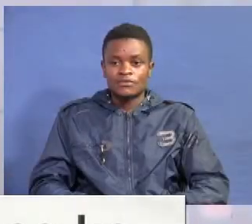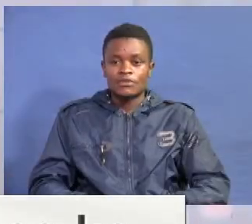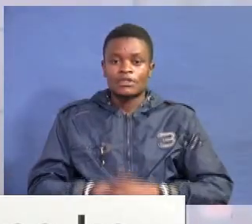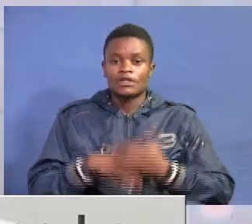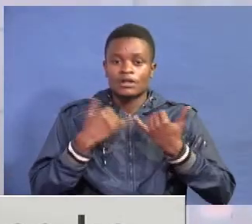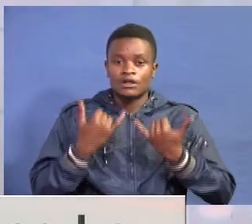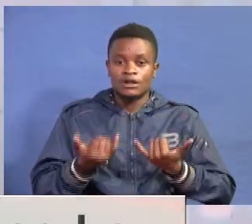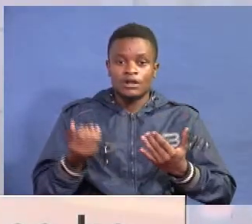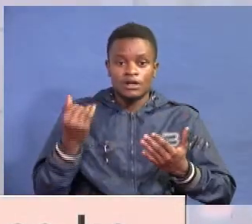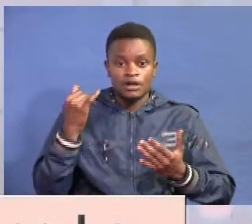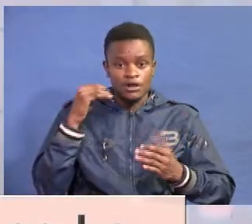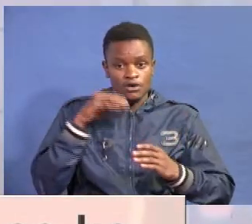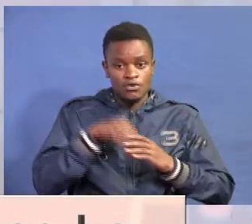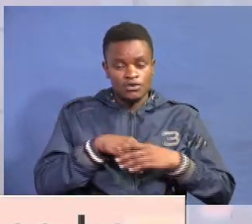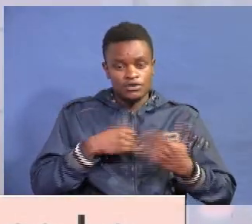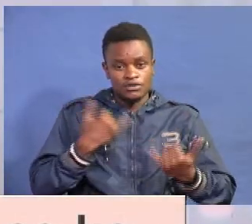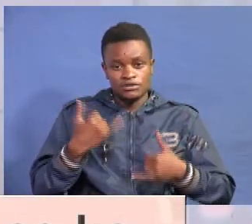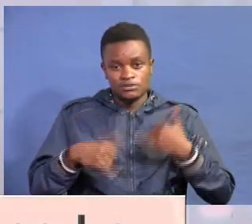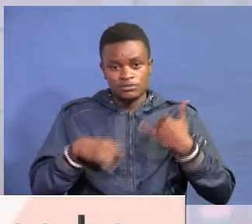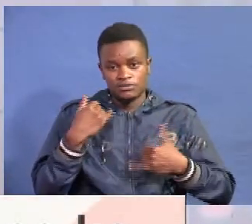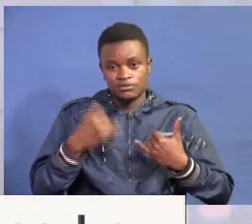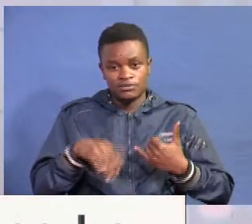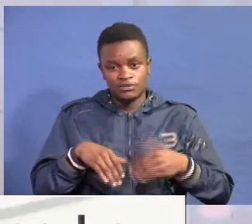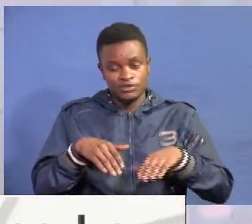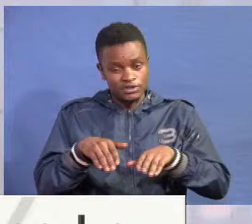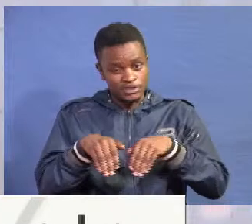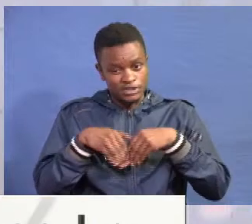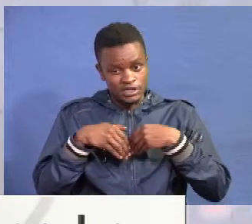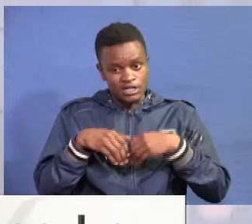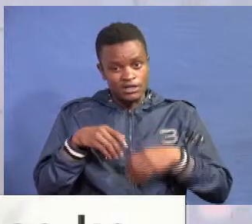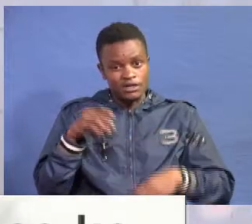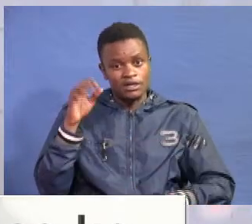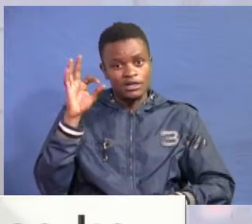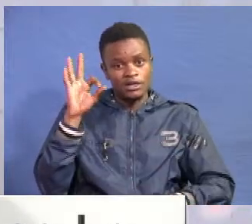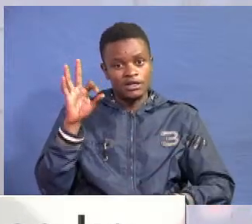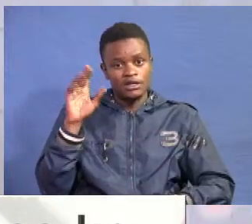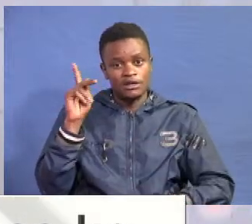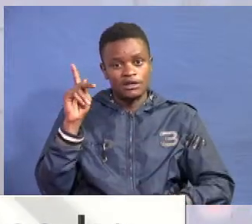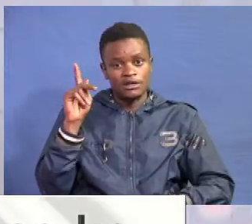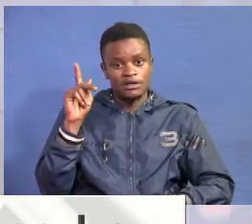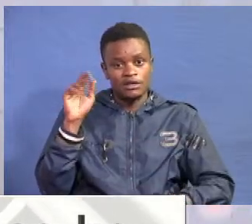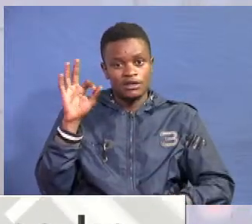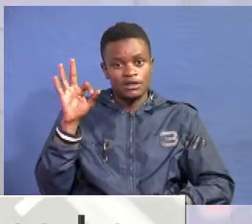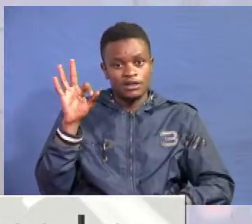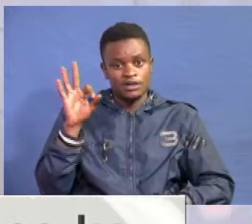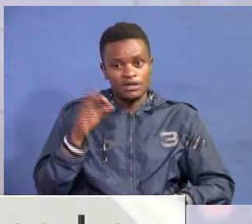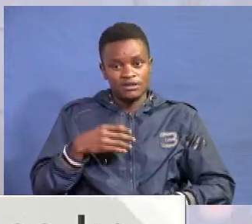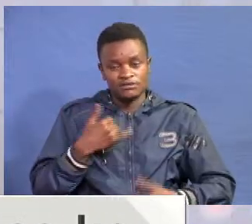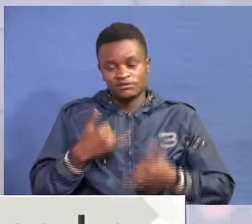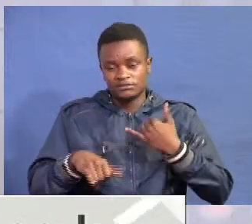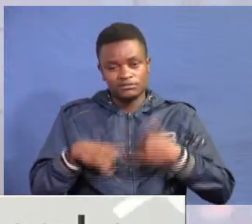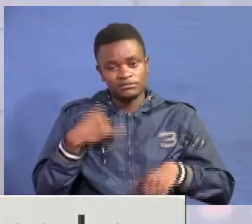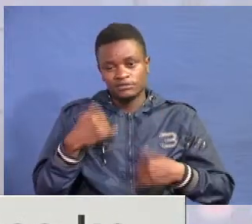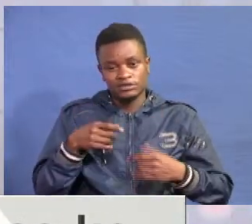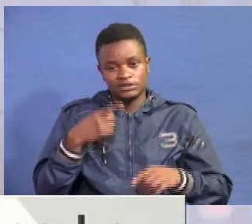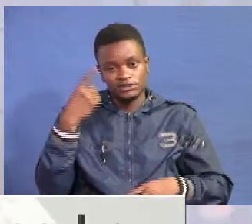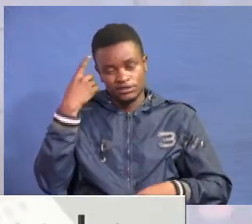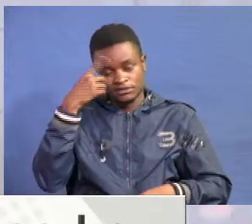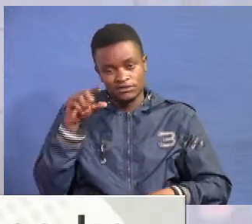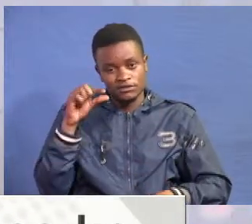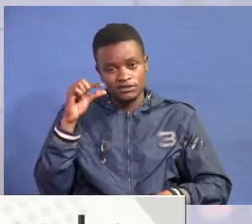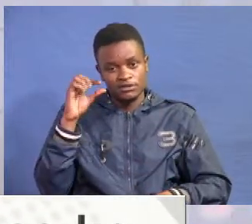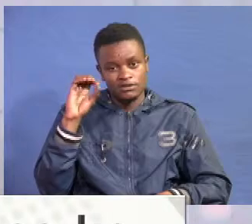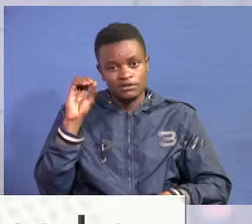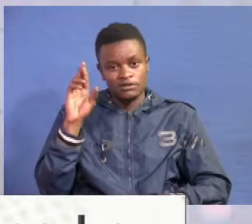Now in sports tonight, the eagerly awaited FKF Premier League Mashimeji Derby between rivals Gor Mahia and FC